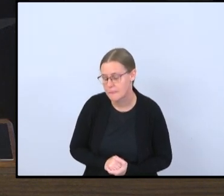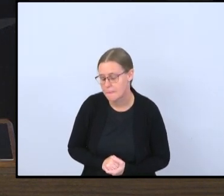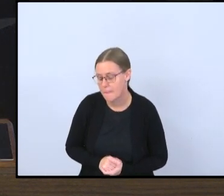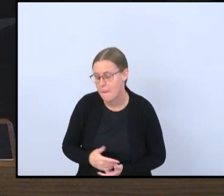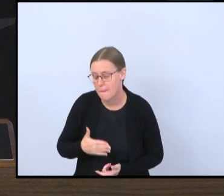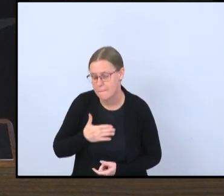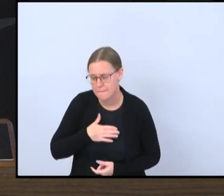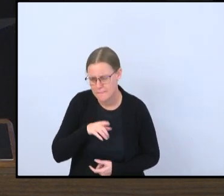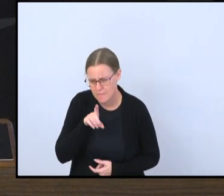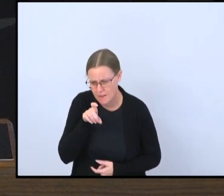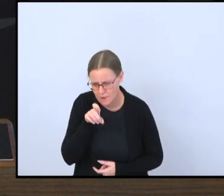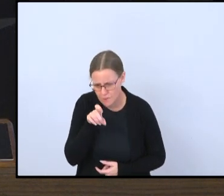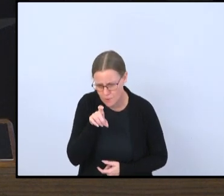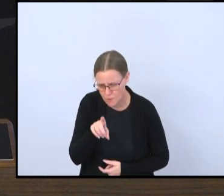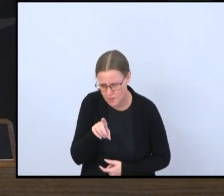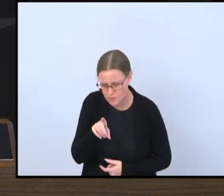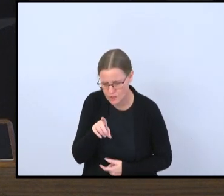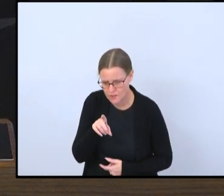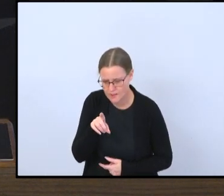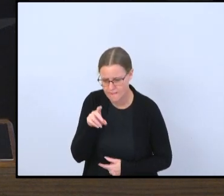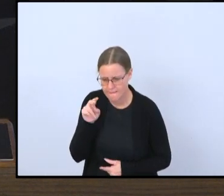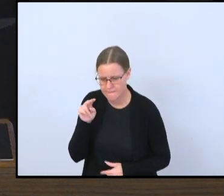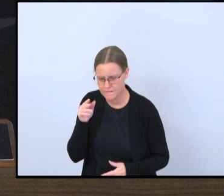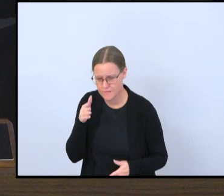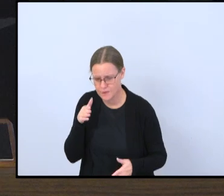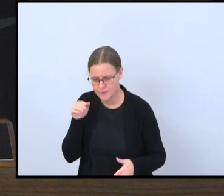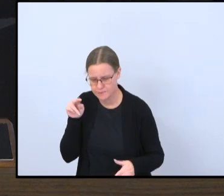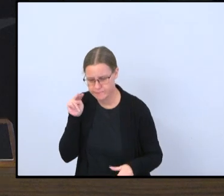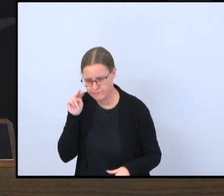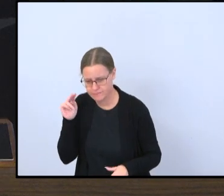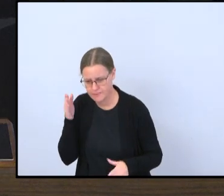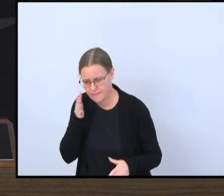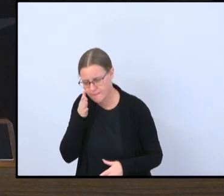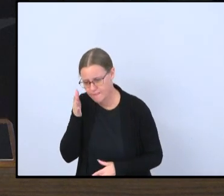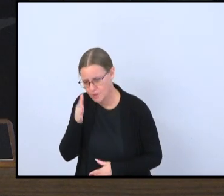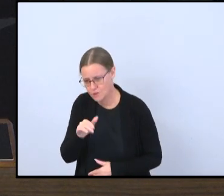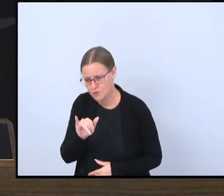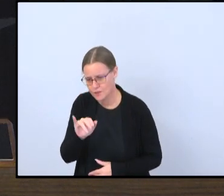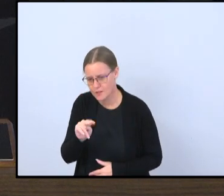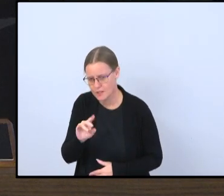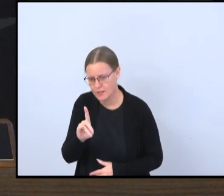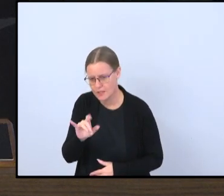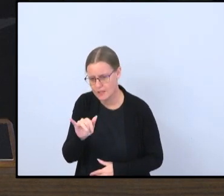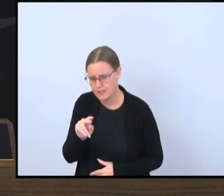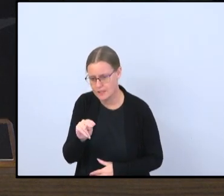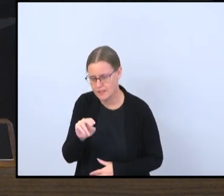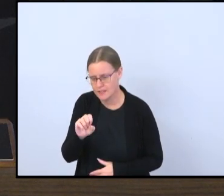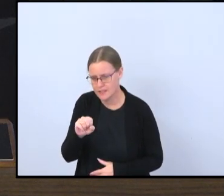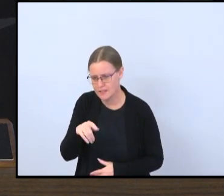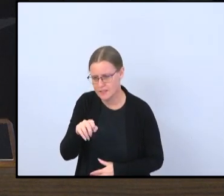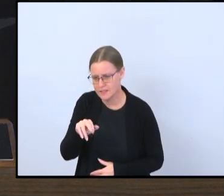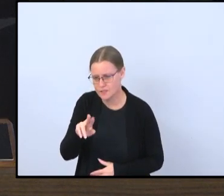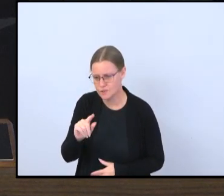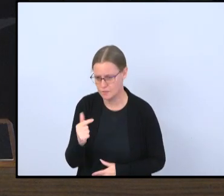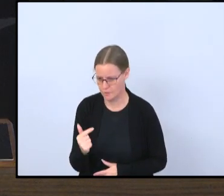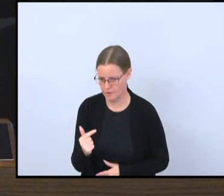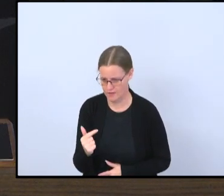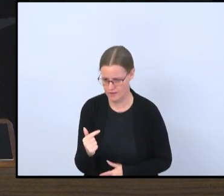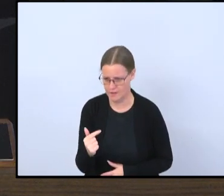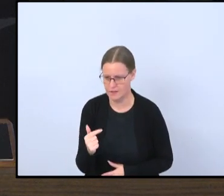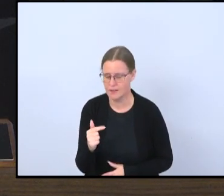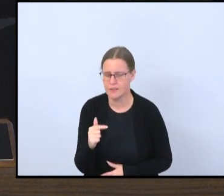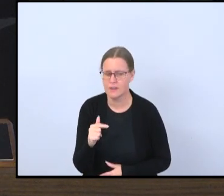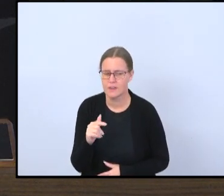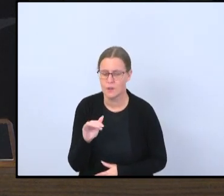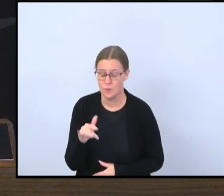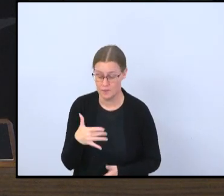with future plans for Indian Spring Middle School, we're doing these updates on